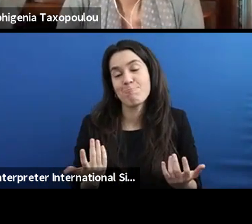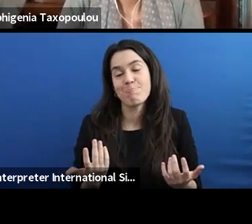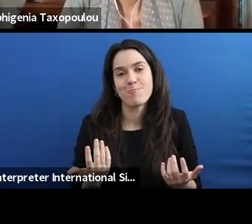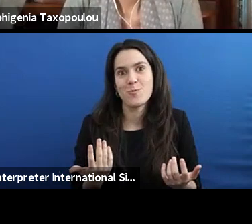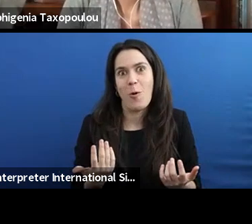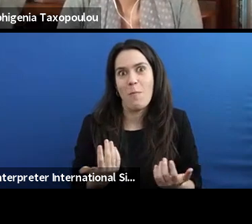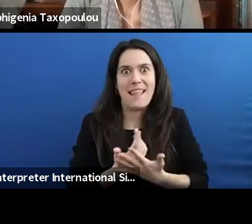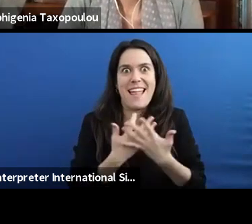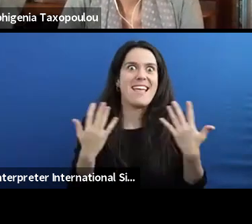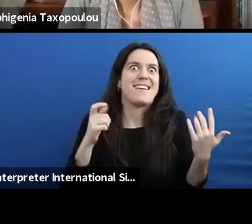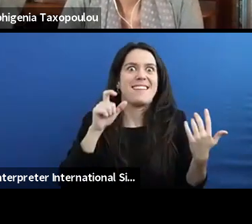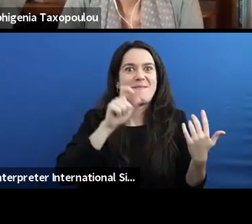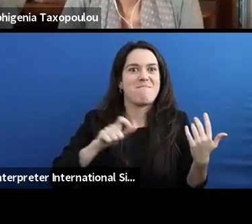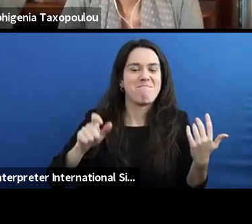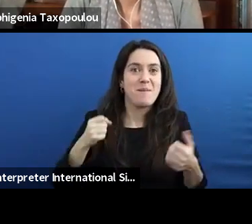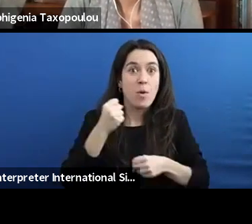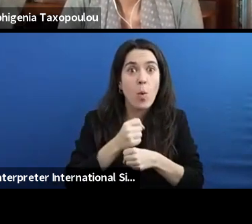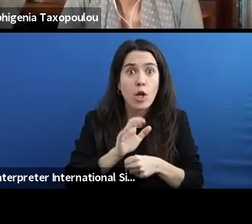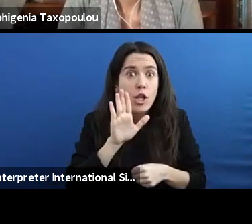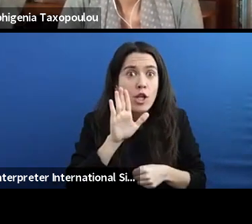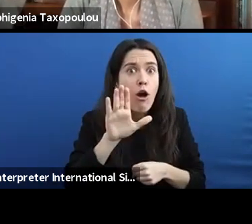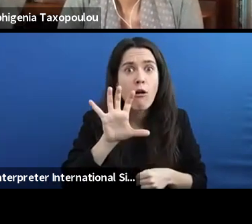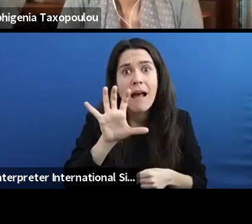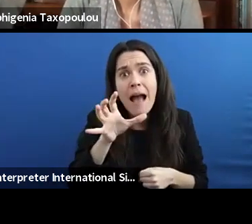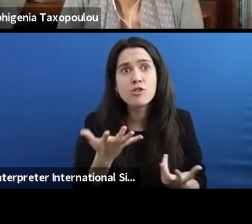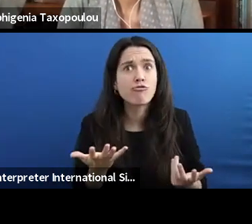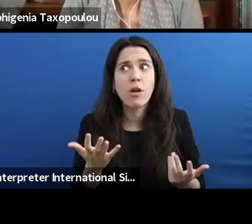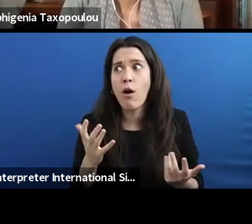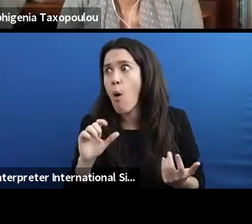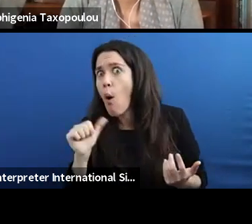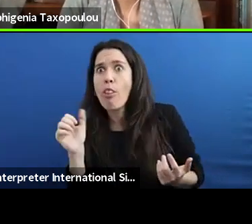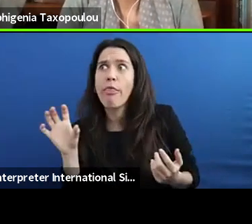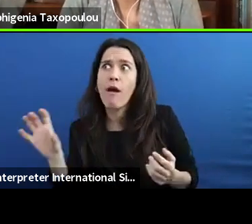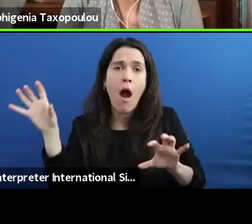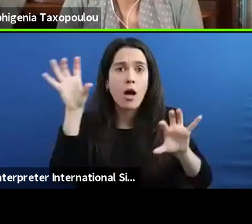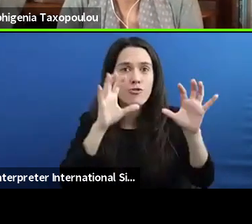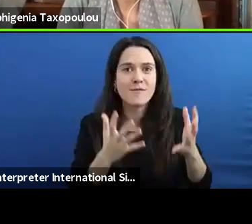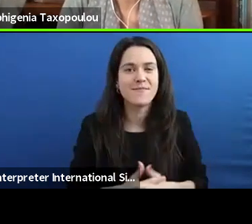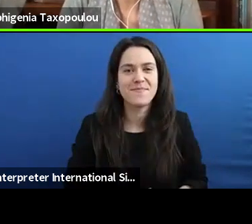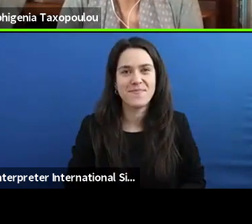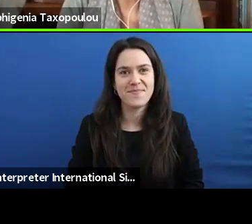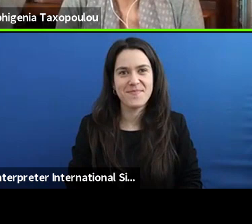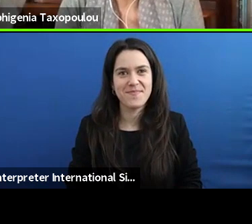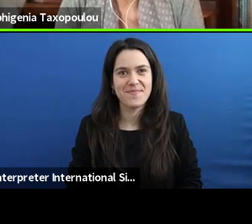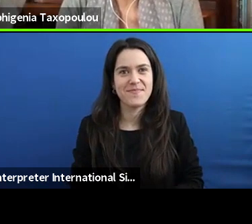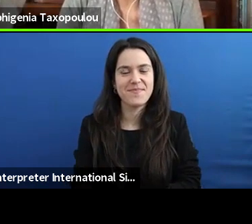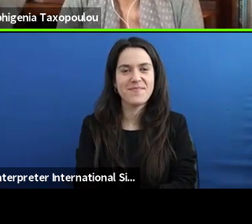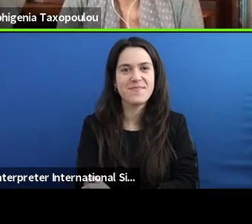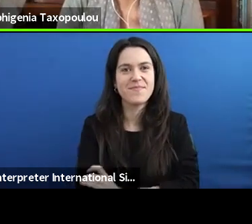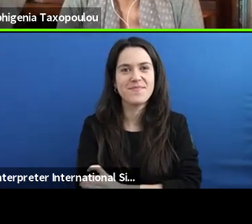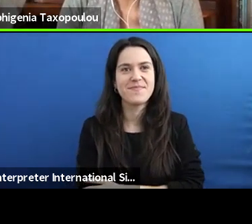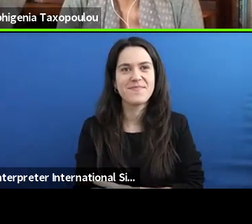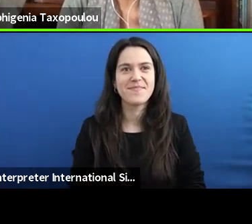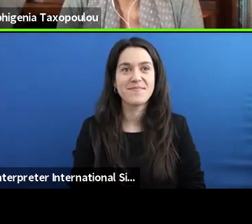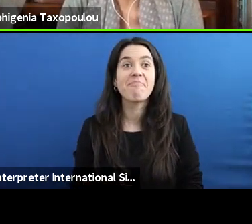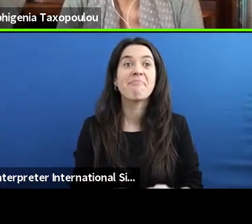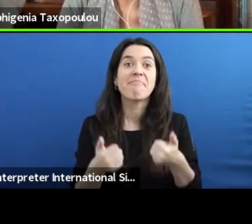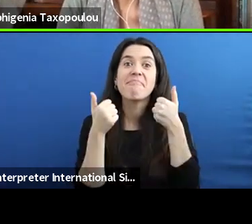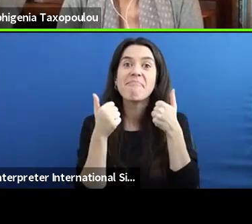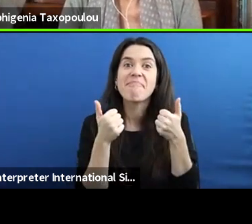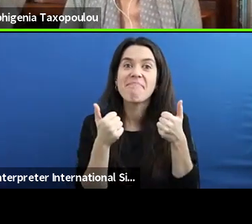topic in your country and in the countries of the world. So it's quite interesting to see that there